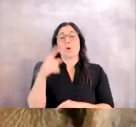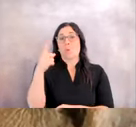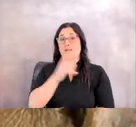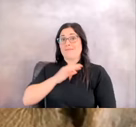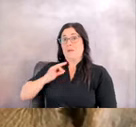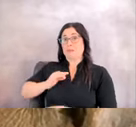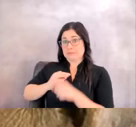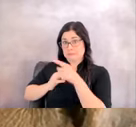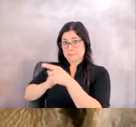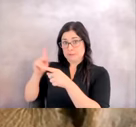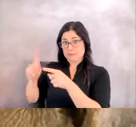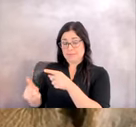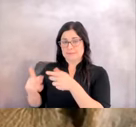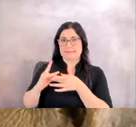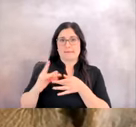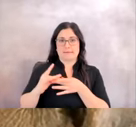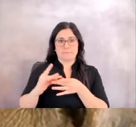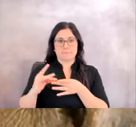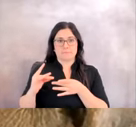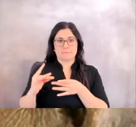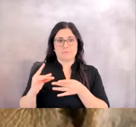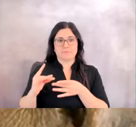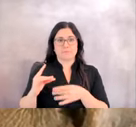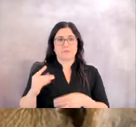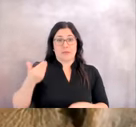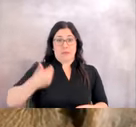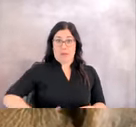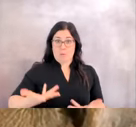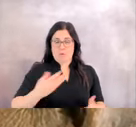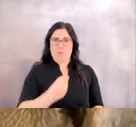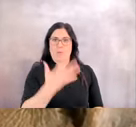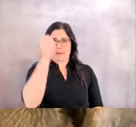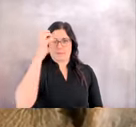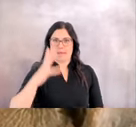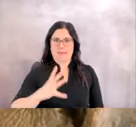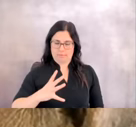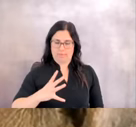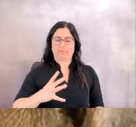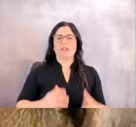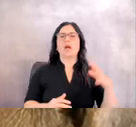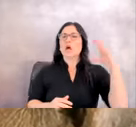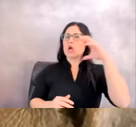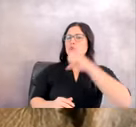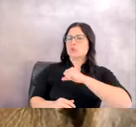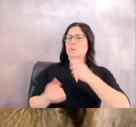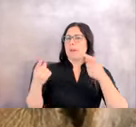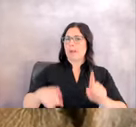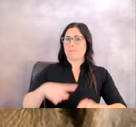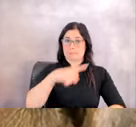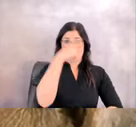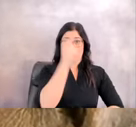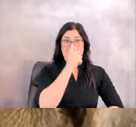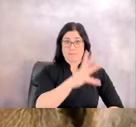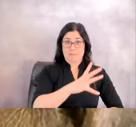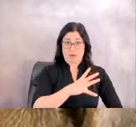member said, I am a white male, and let's assume there was a Black female